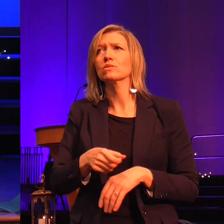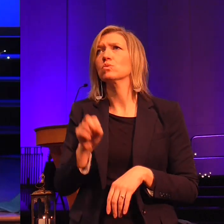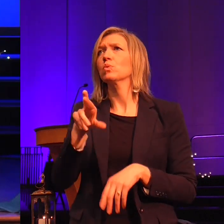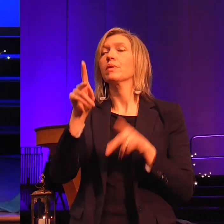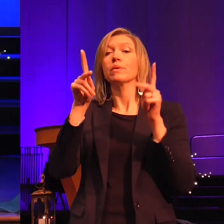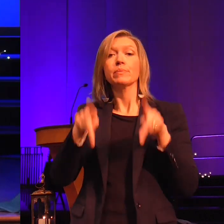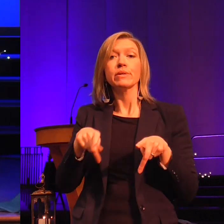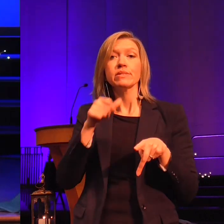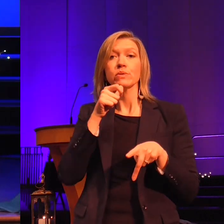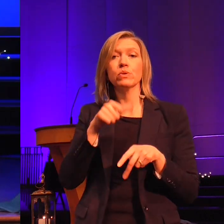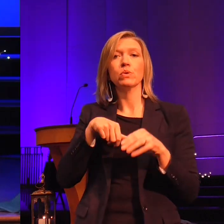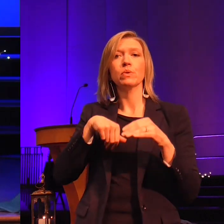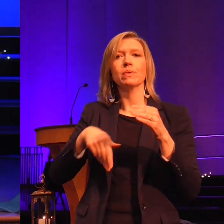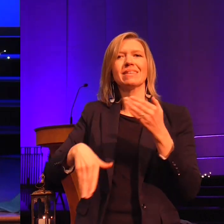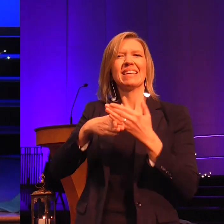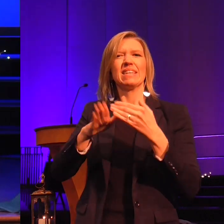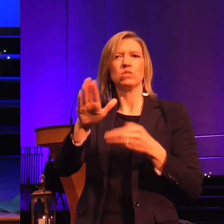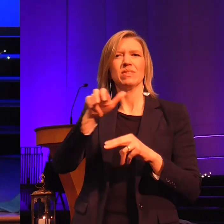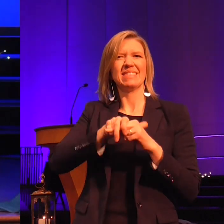church.